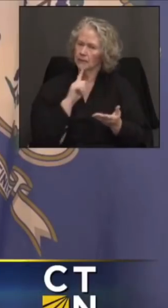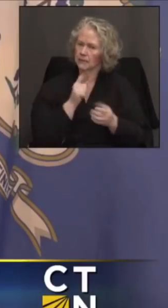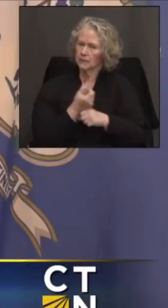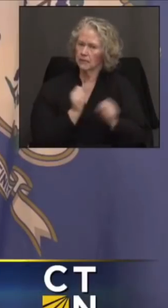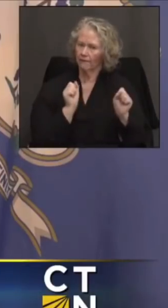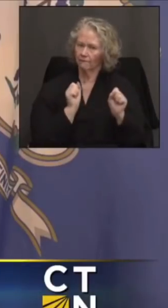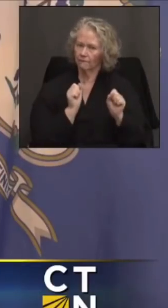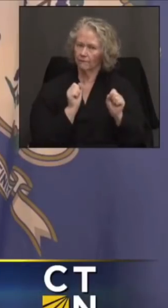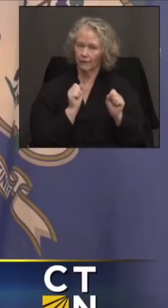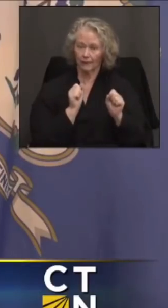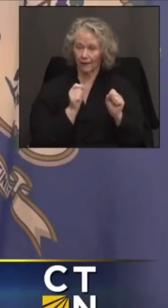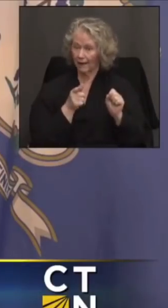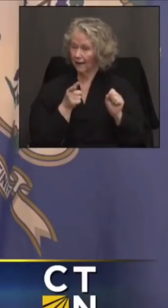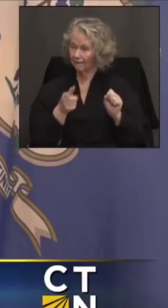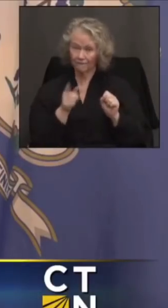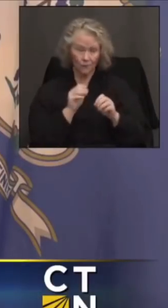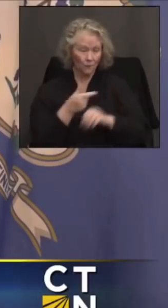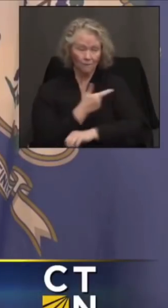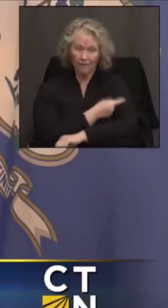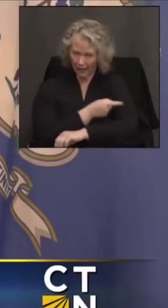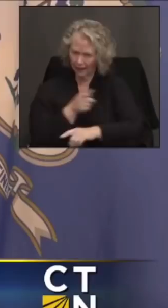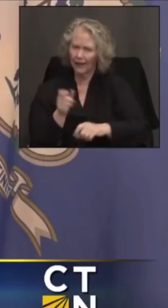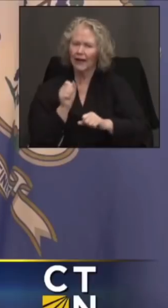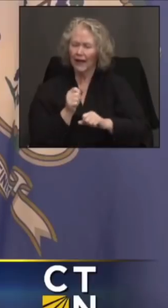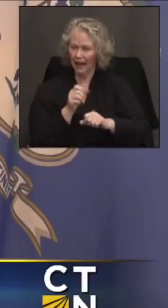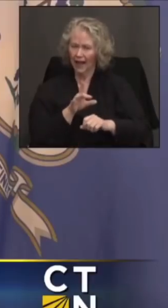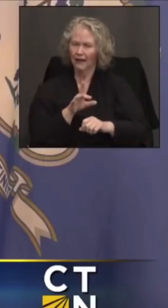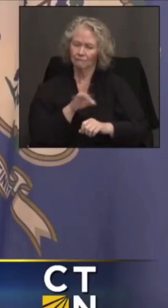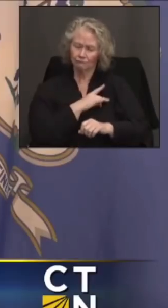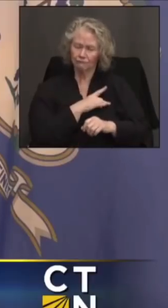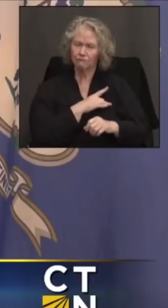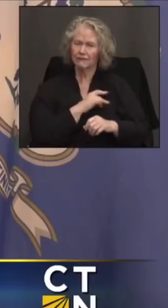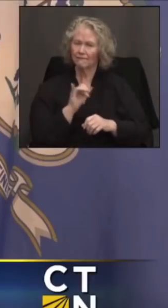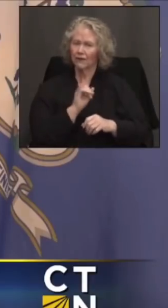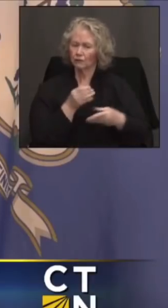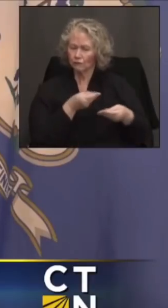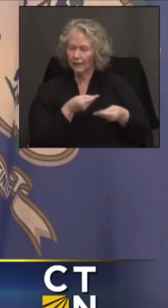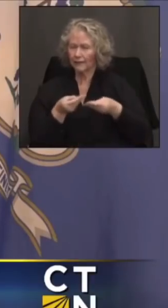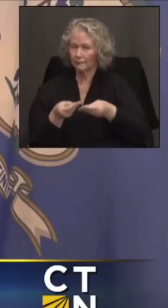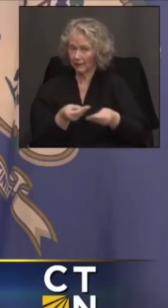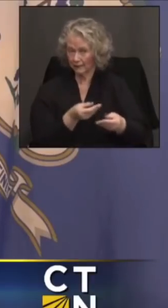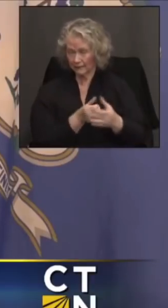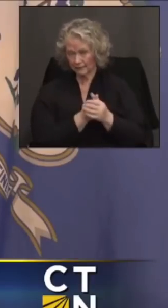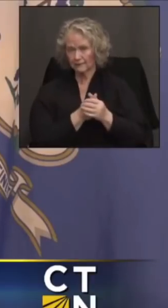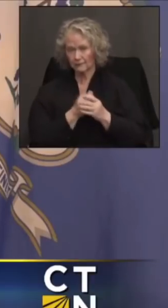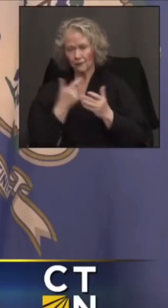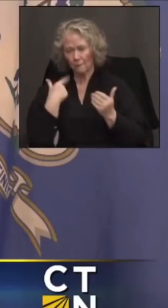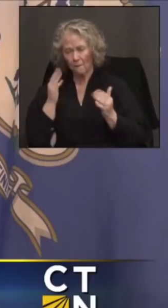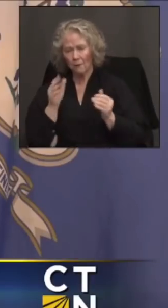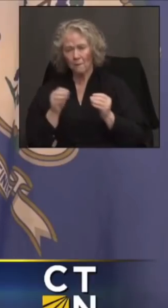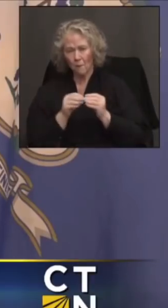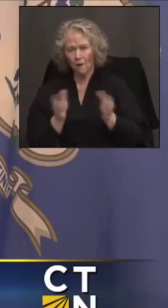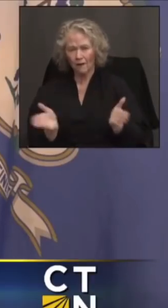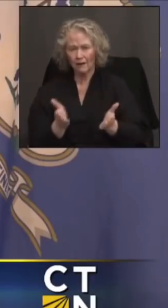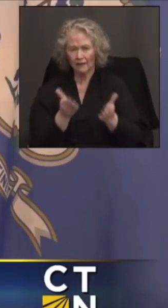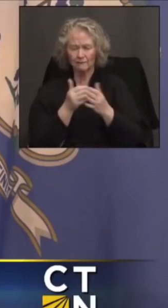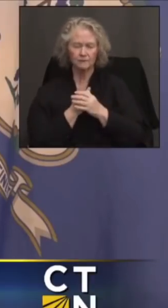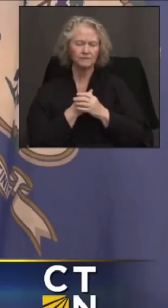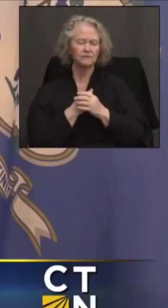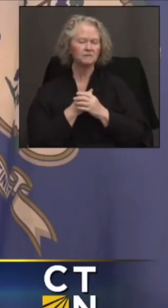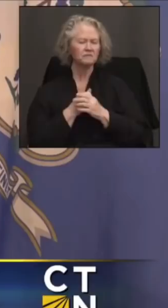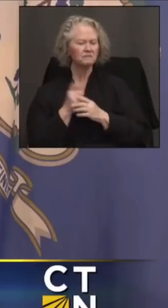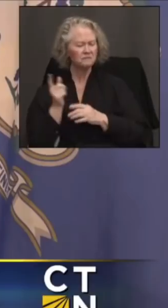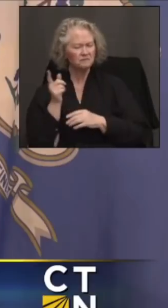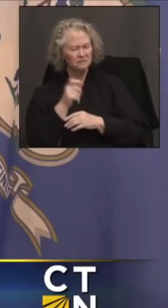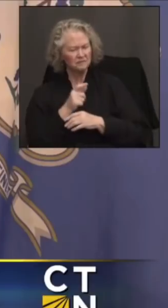still infectious. So I'd like to think that every day more and more of our young people will be getting vaccinated. It seems like in a lot